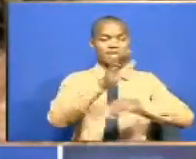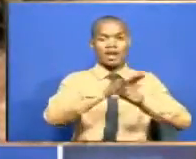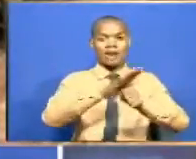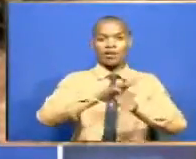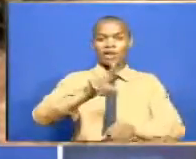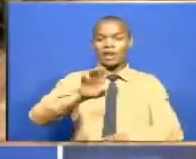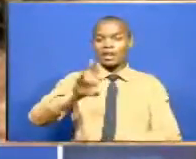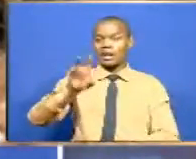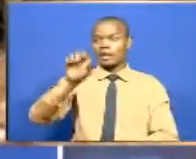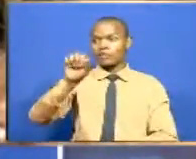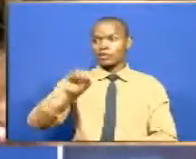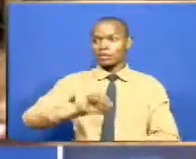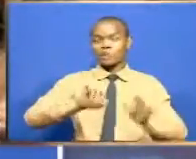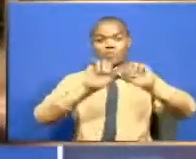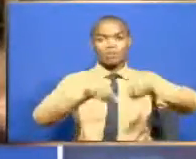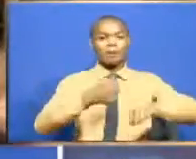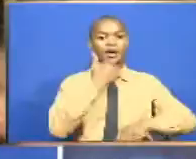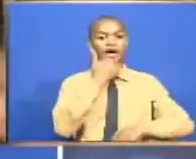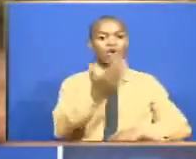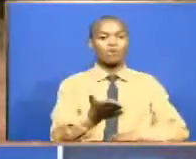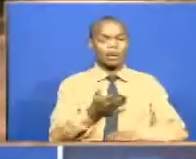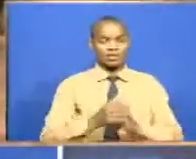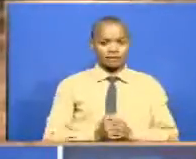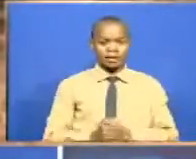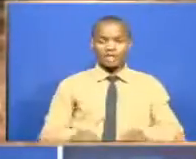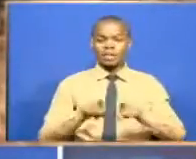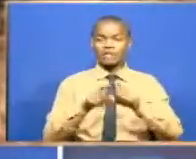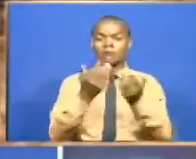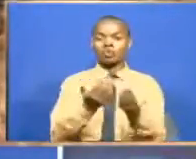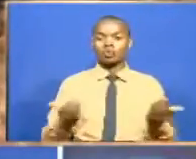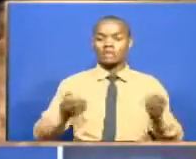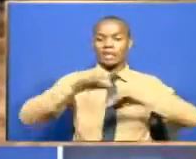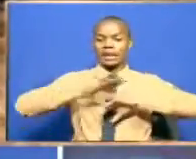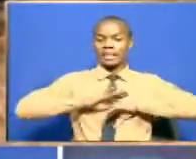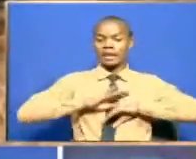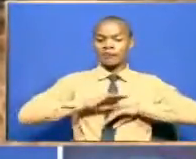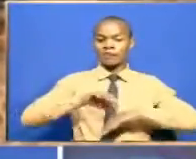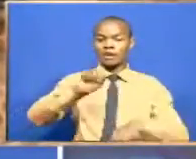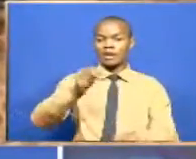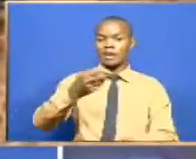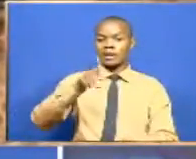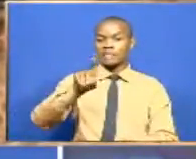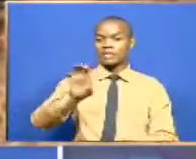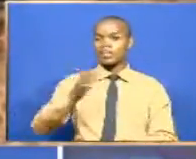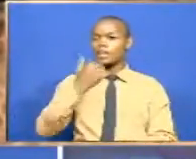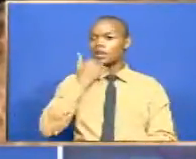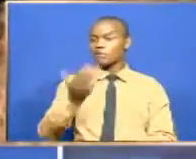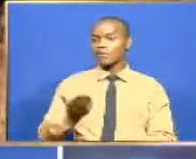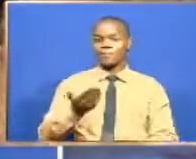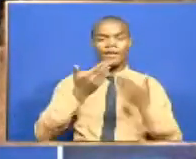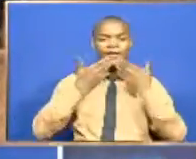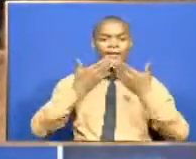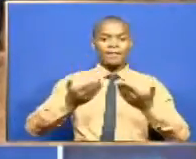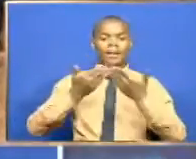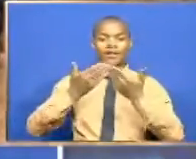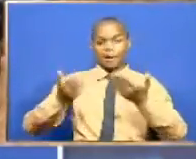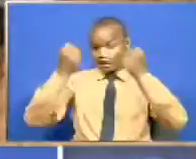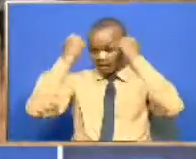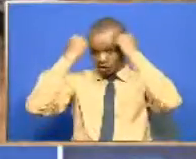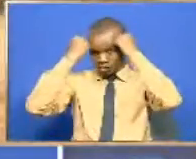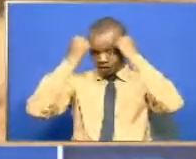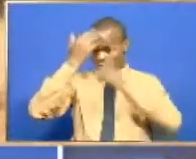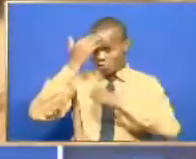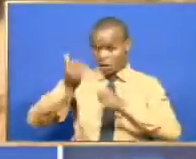and they will not get enough shade. We thank the students because they are really enduring the